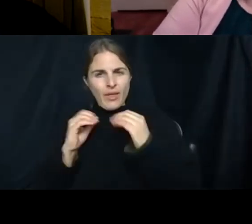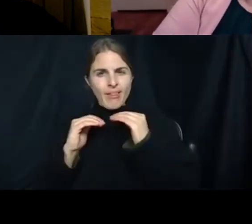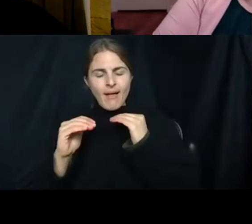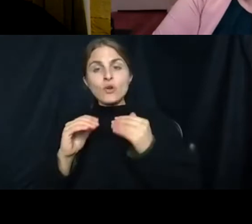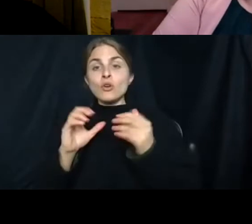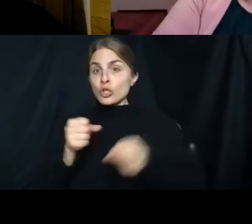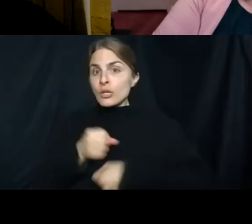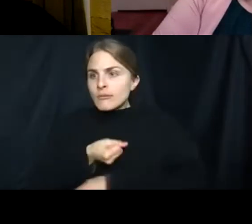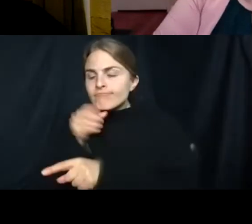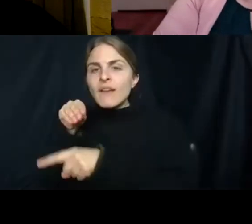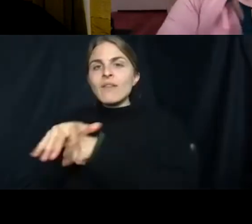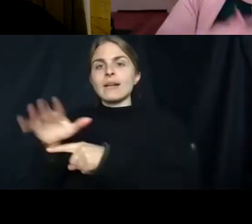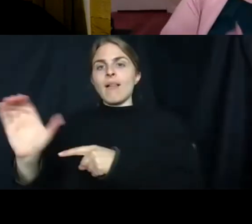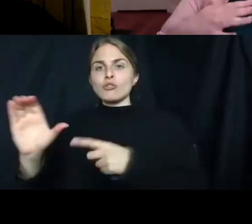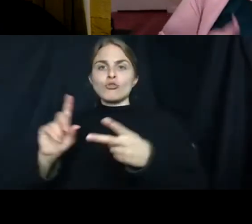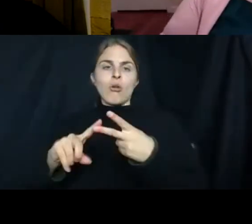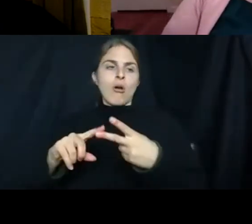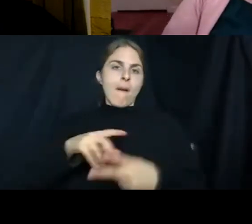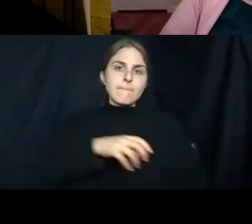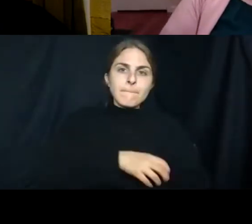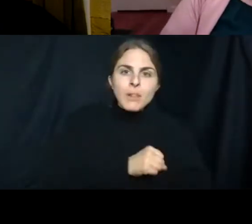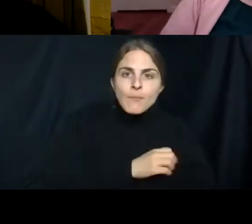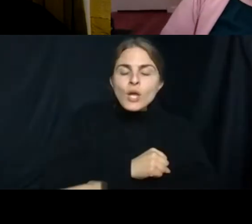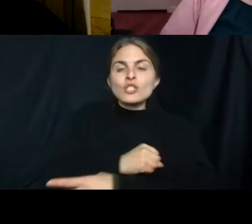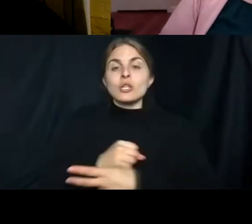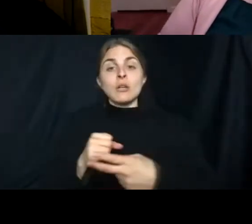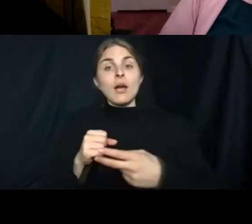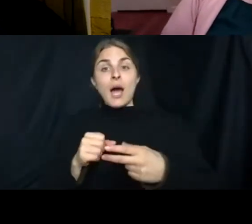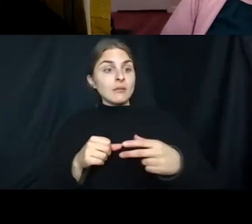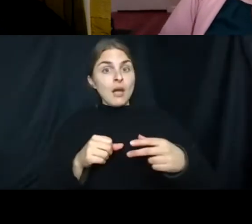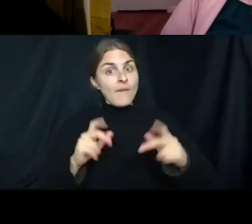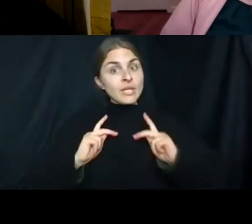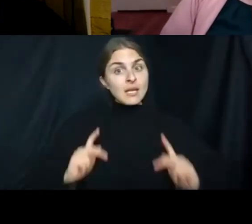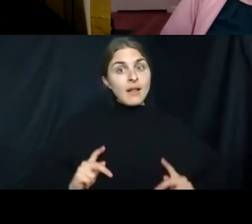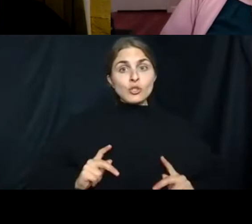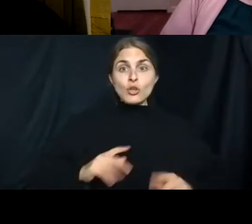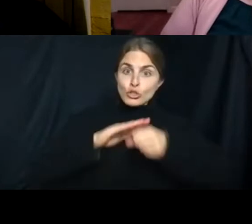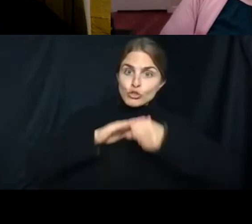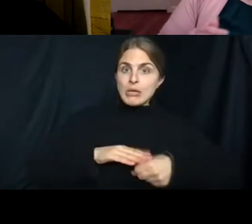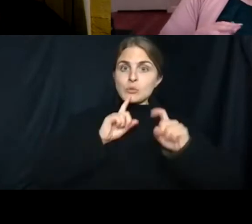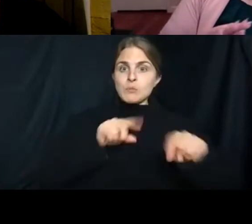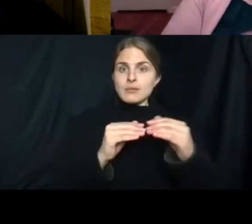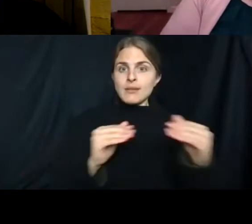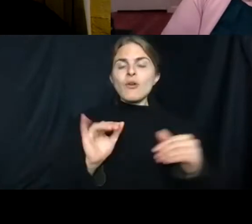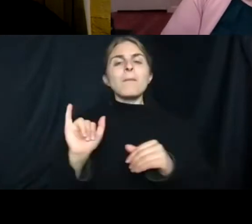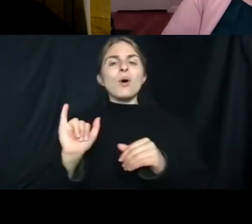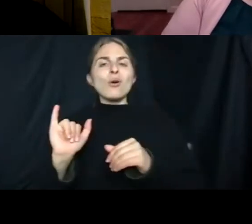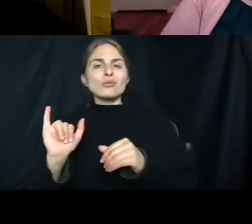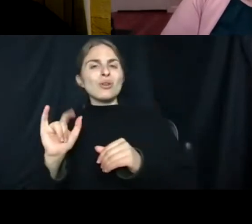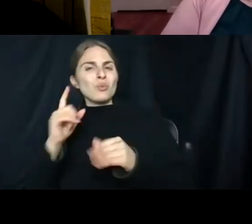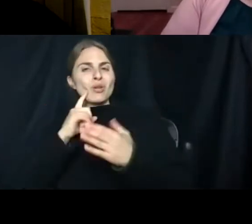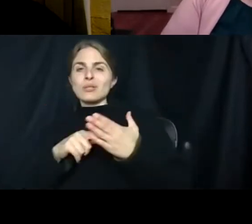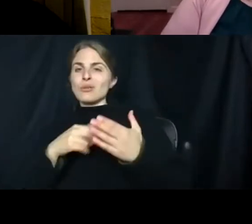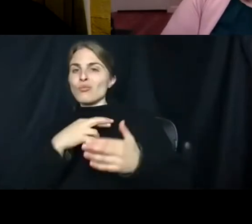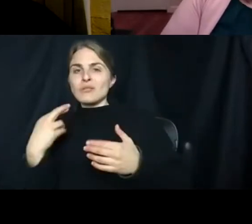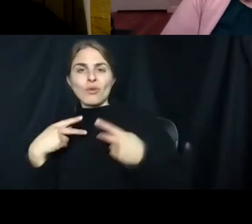pressure, and have such an impact just on that very physiological level. But we're also seeing that it affects risk for depression,